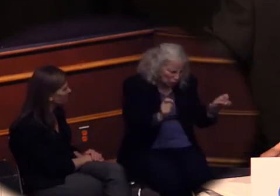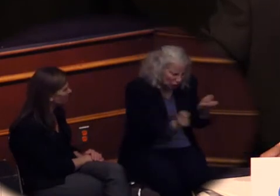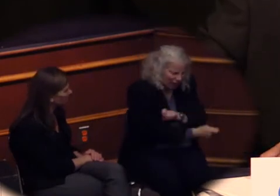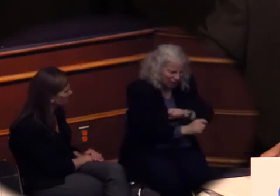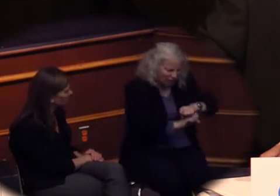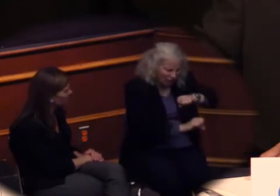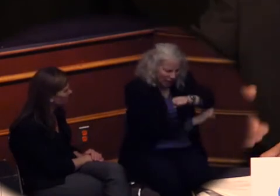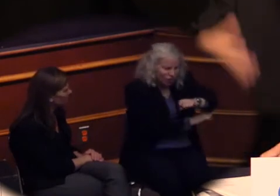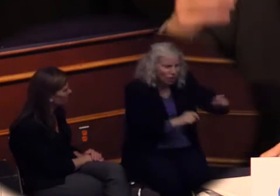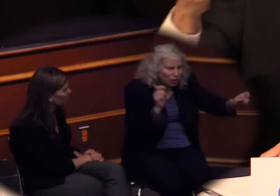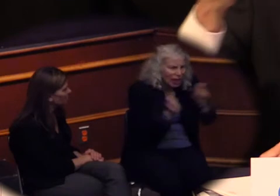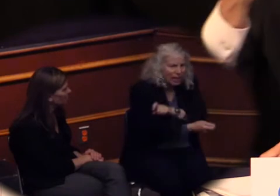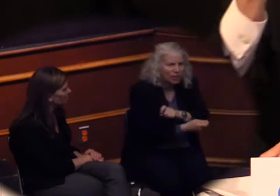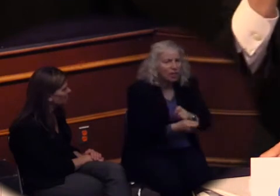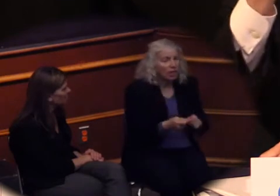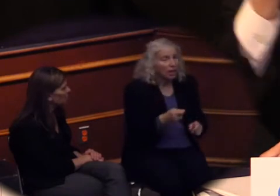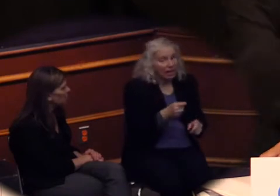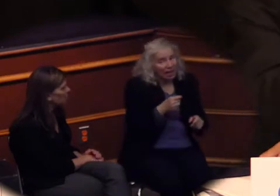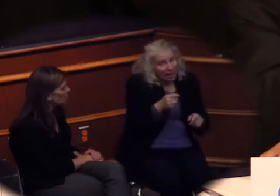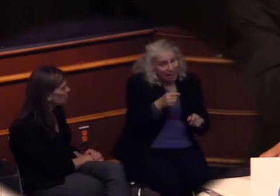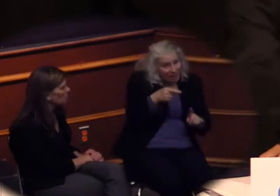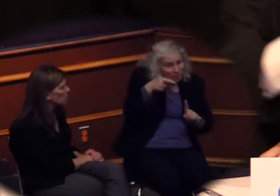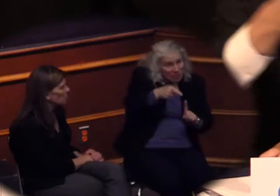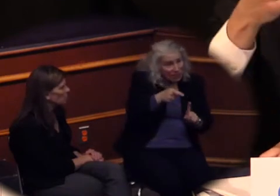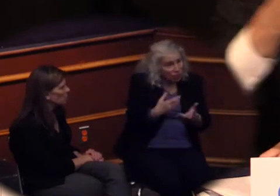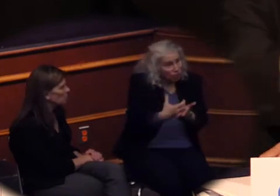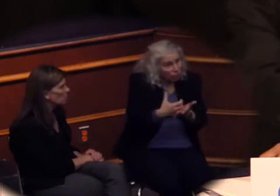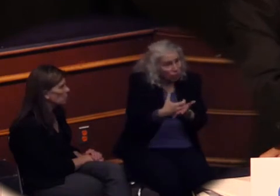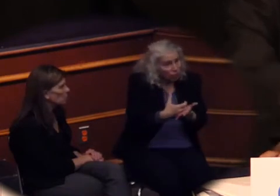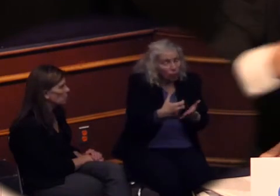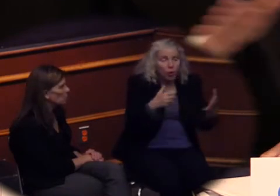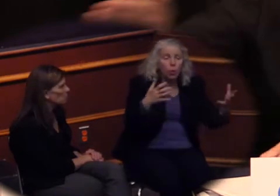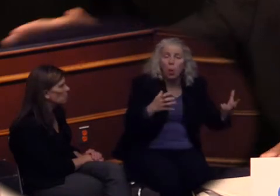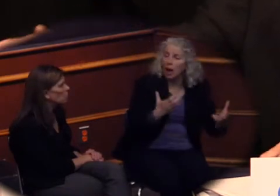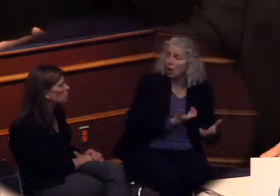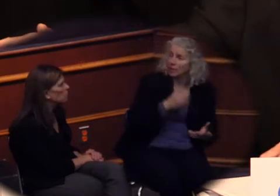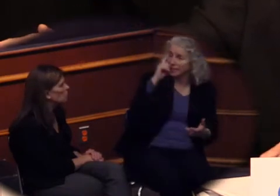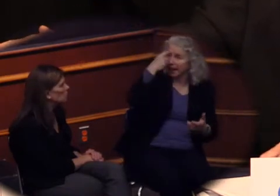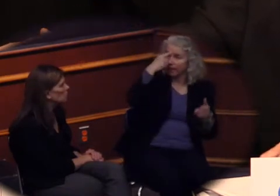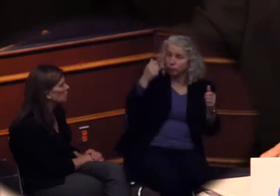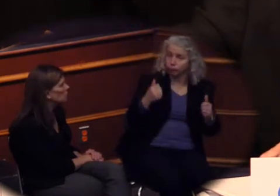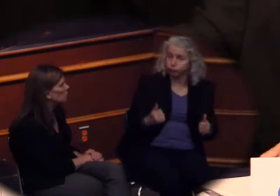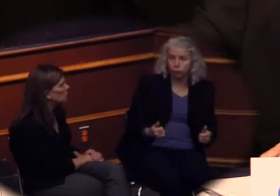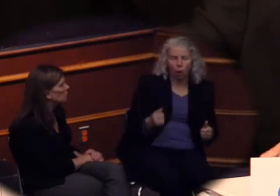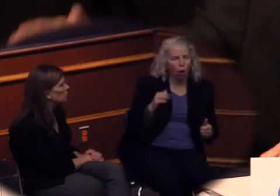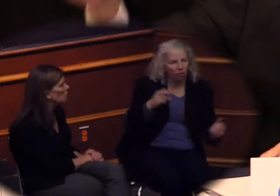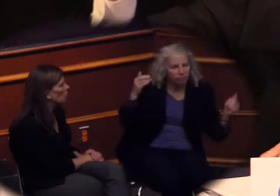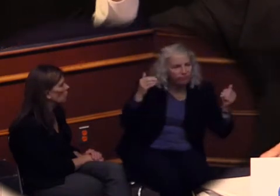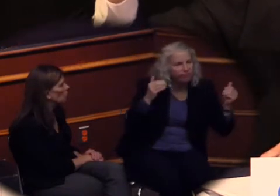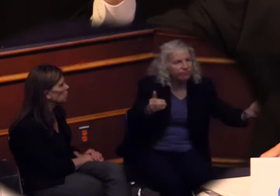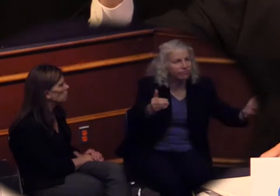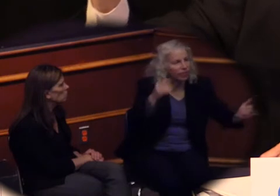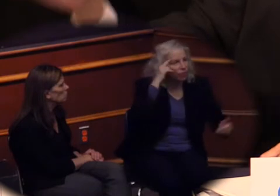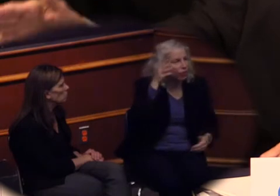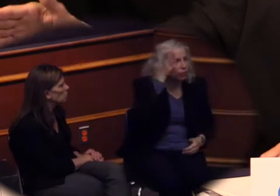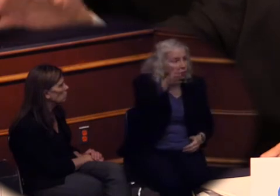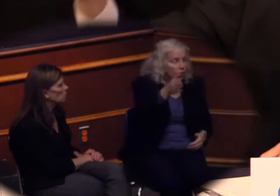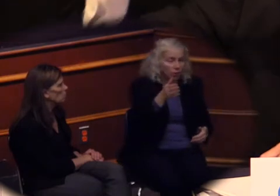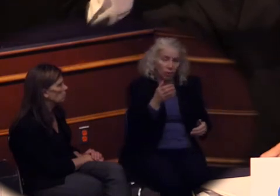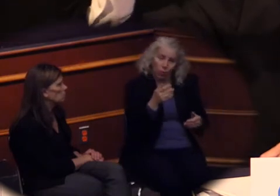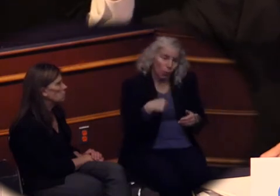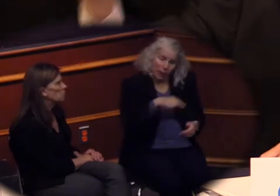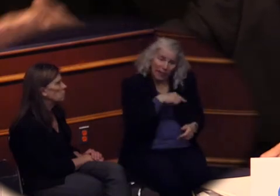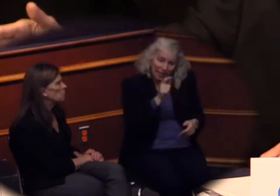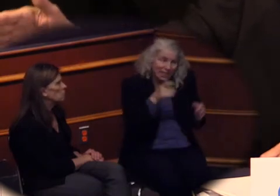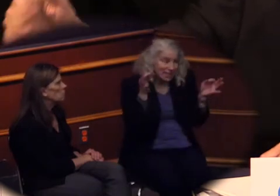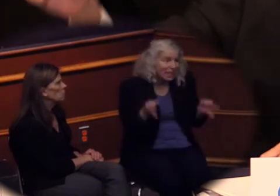which realistically, we either can go backwards as a state or we can go forward into the 21st century. That's a choice we must make.